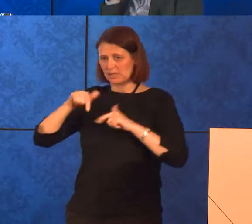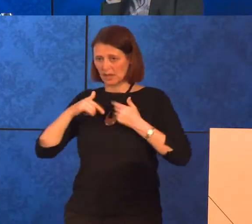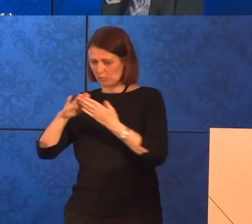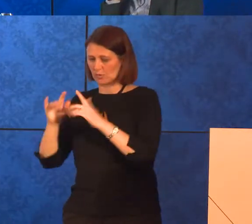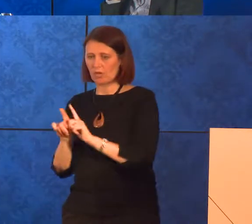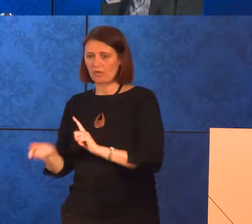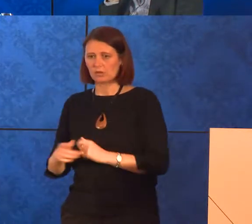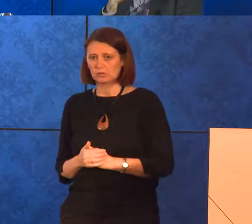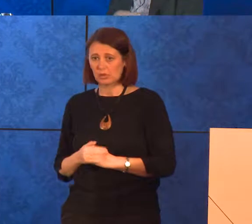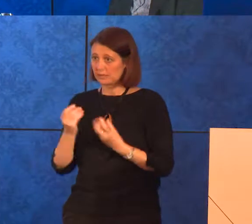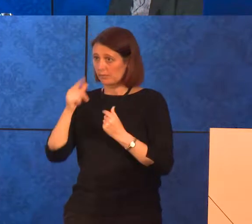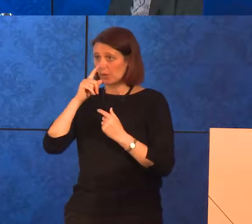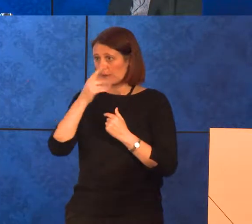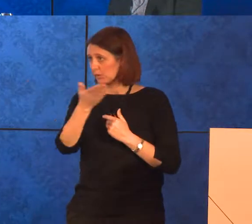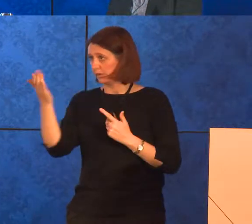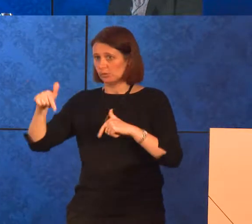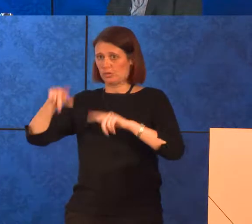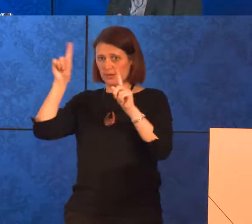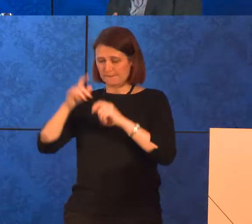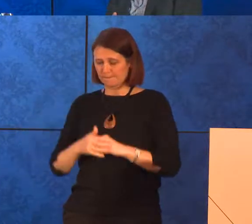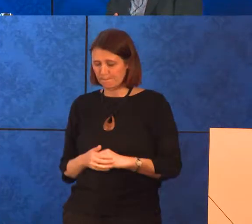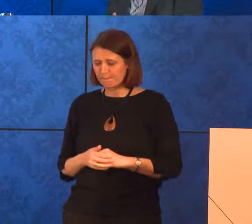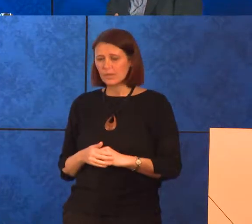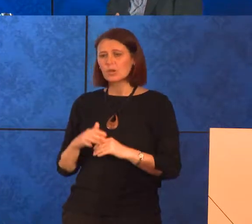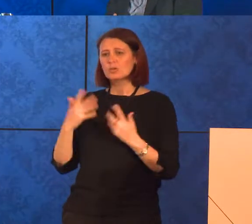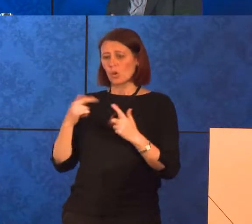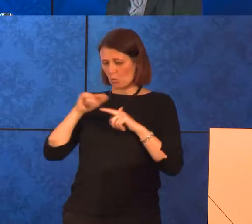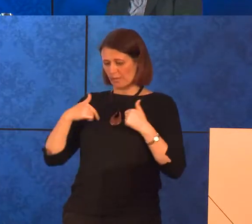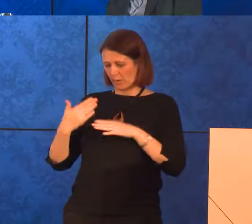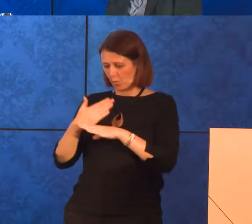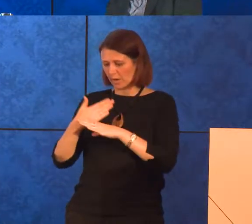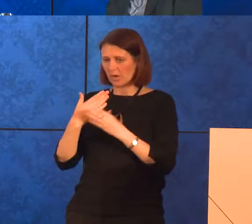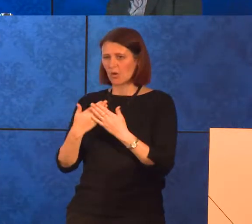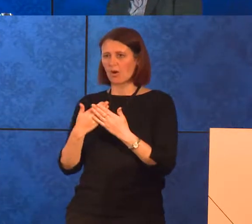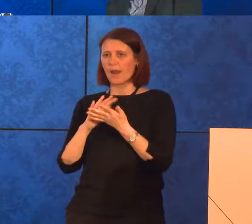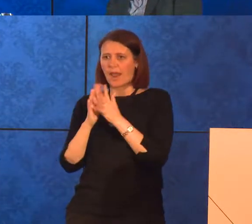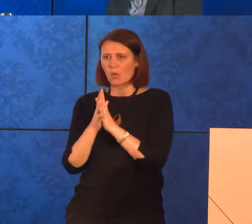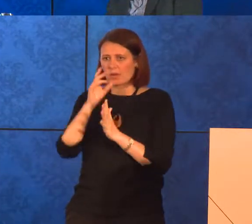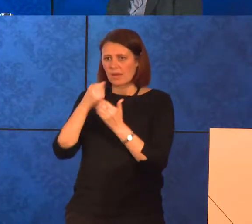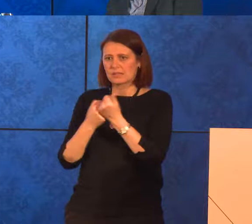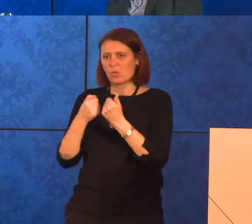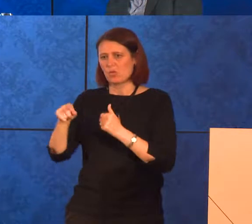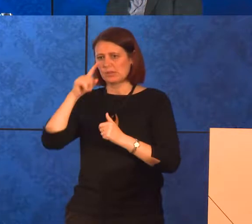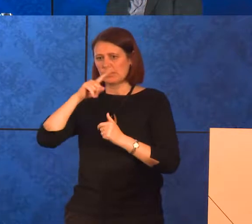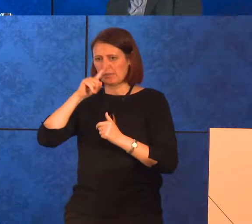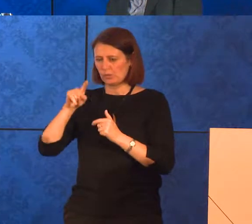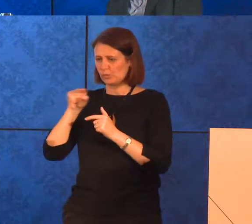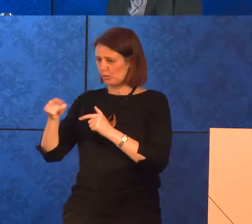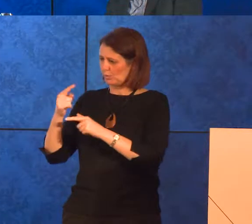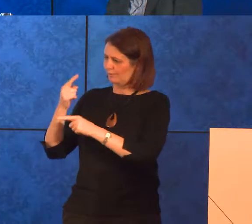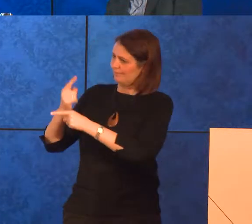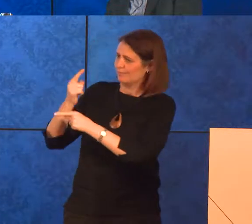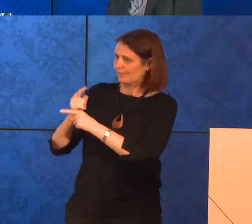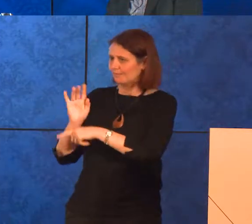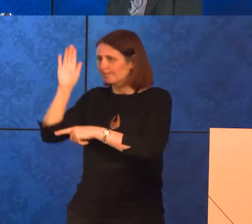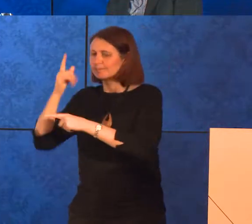like that. Some of them are right here today. So we have been working on kind of how we're going to support those people to speak out during the Royal